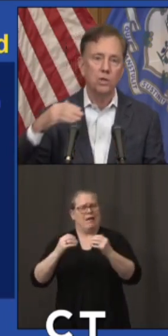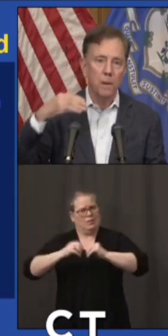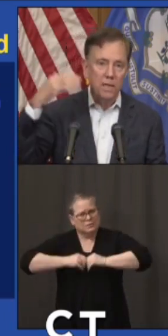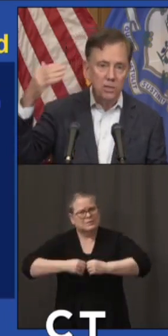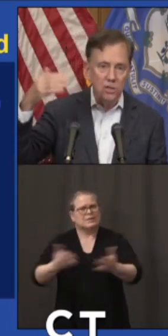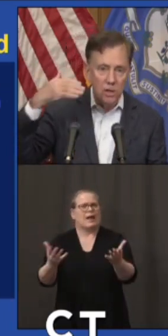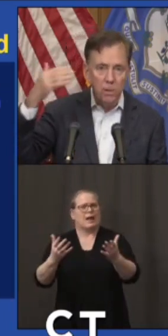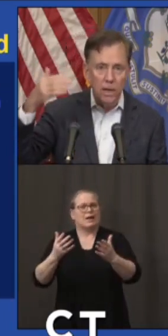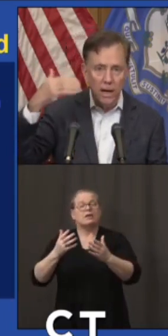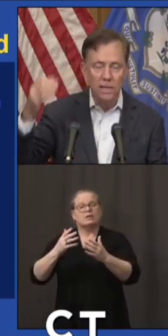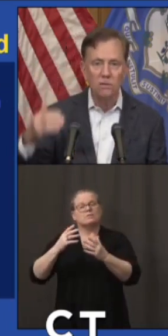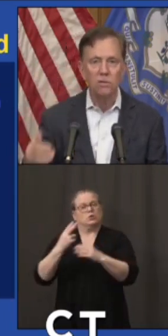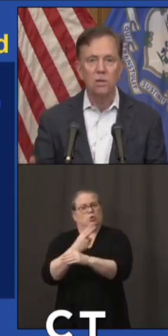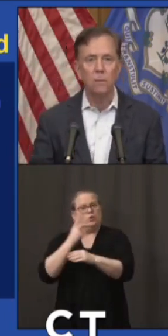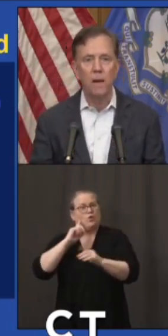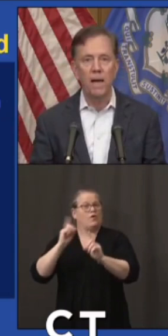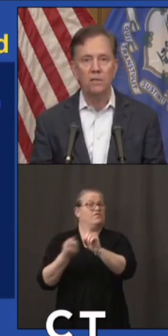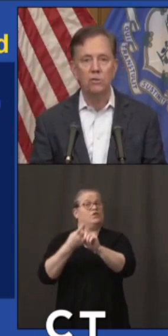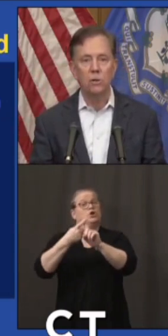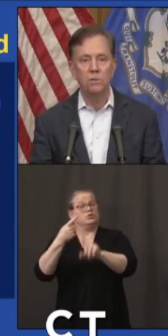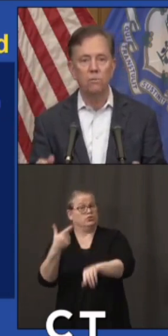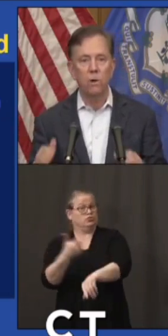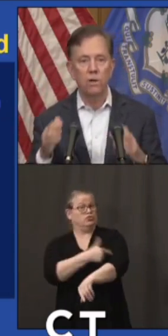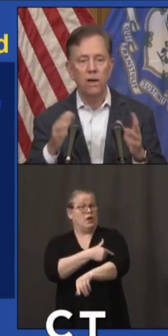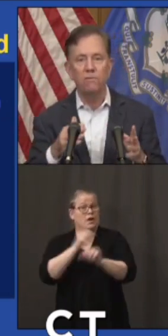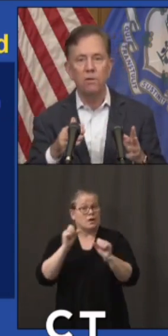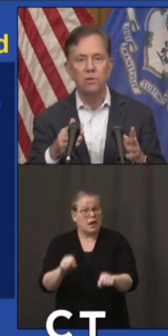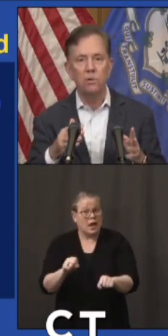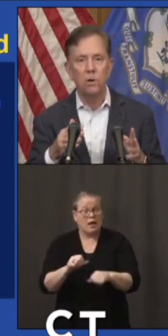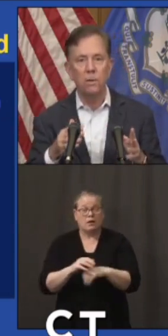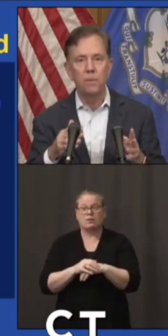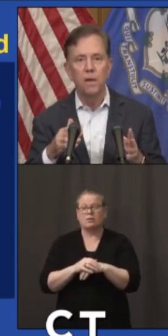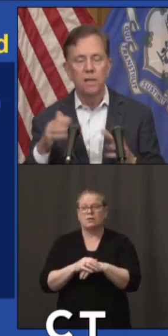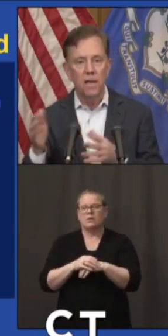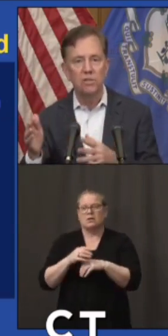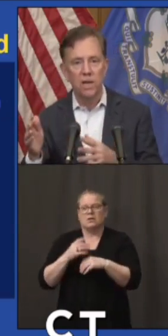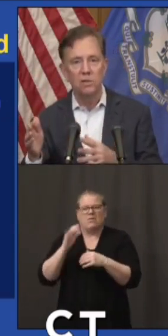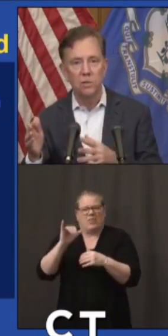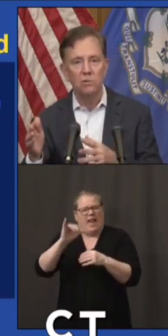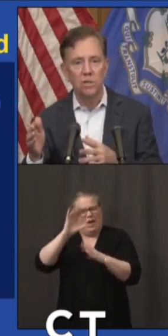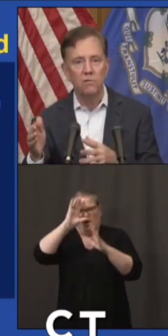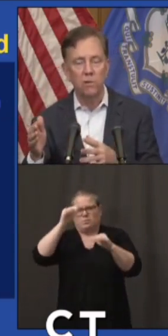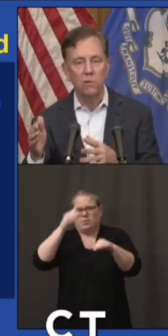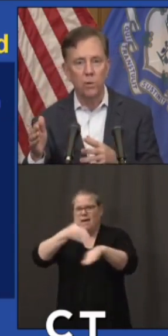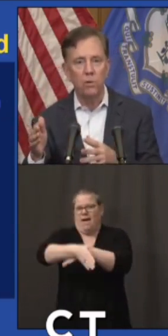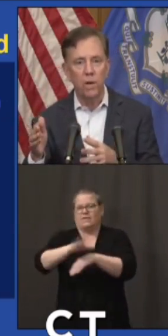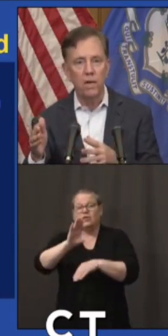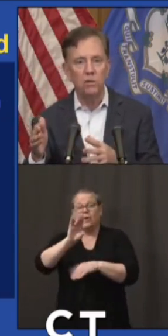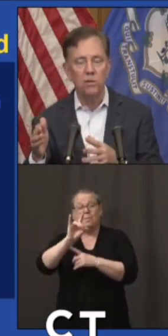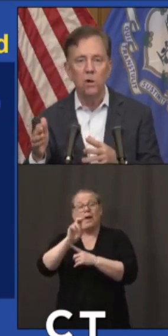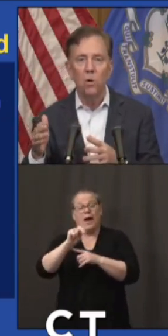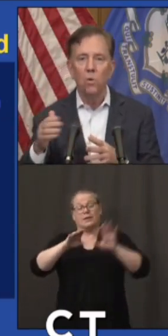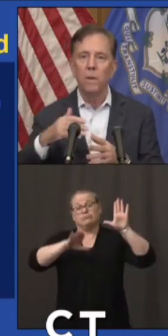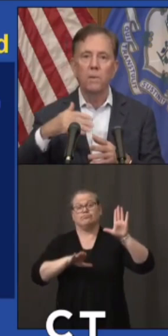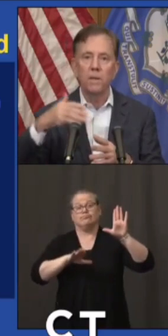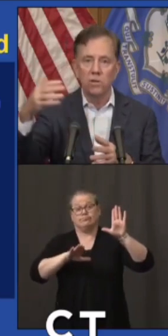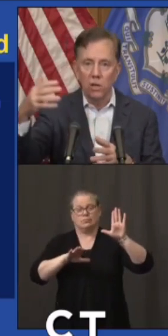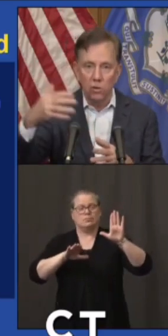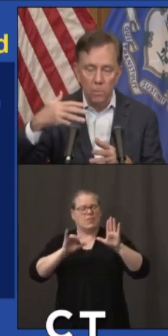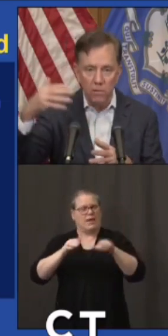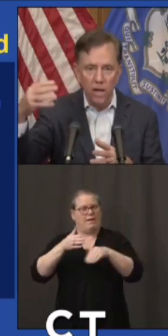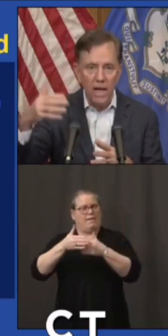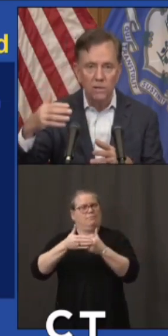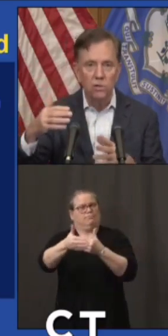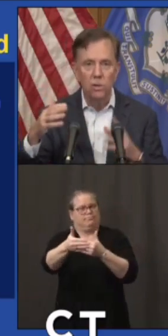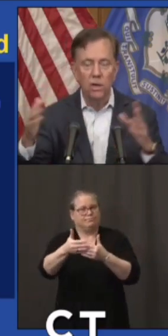are expecting some guidance, Pat, in terms of whether you have to do that second dose after 3 weeks, or maybe there's a